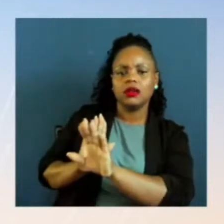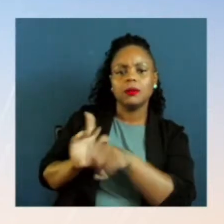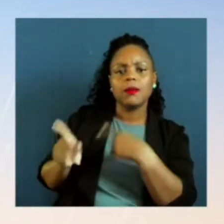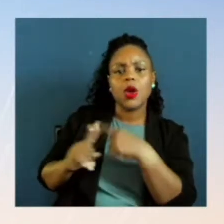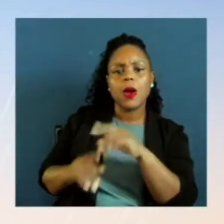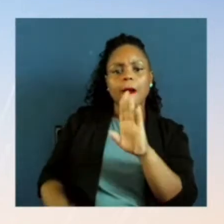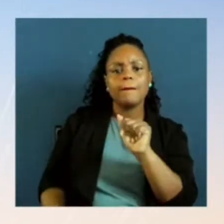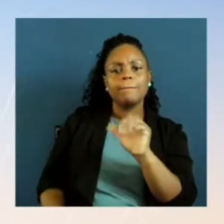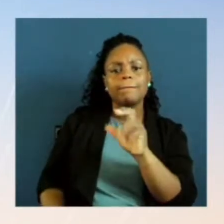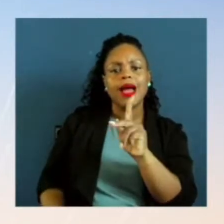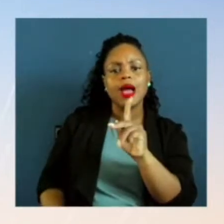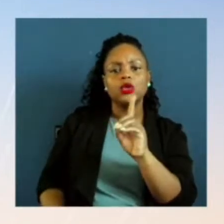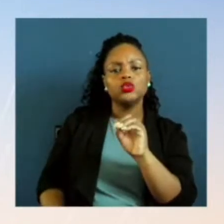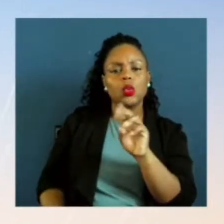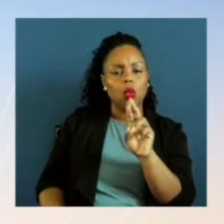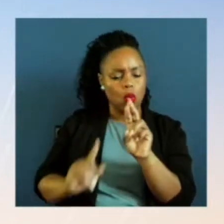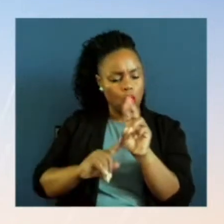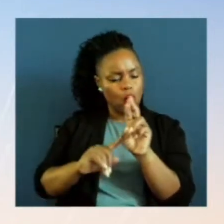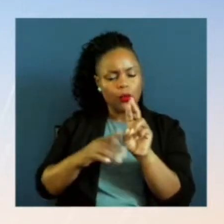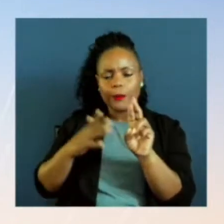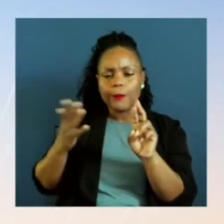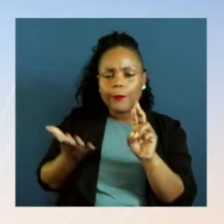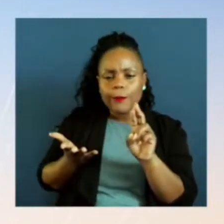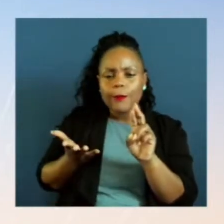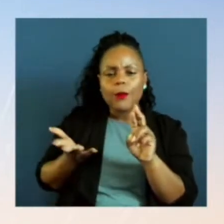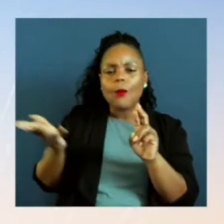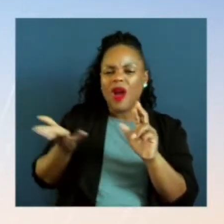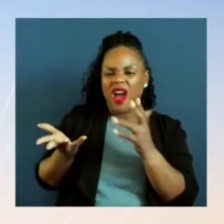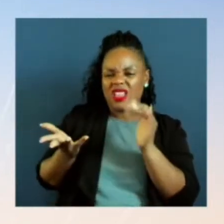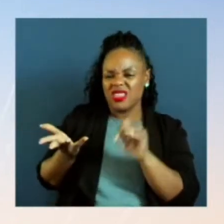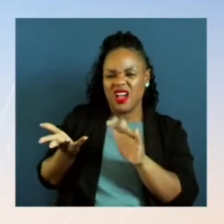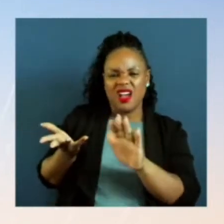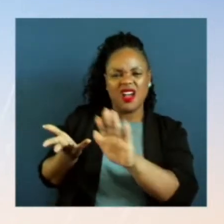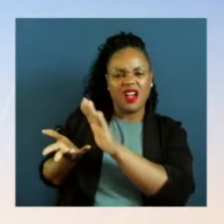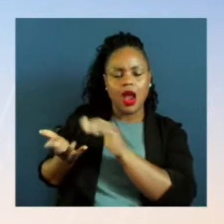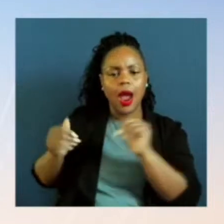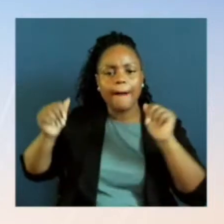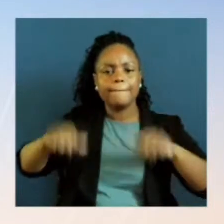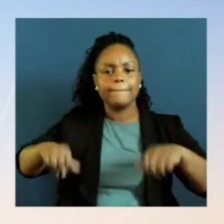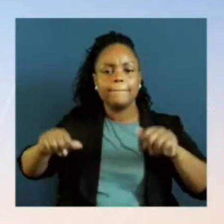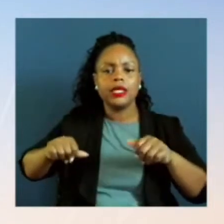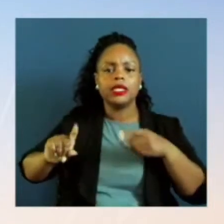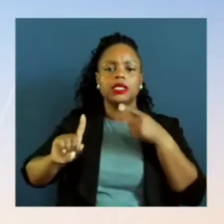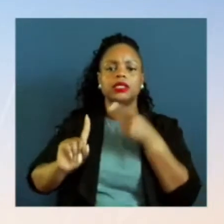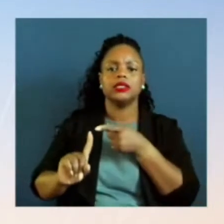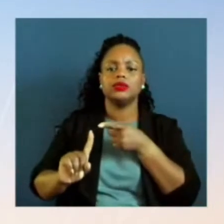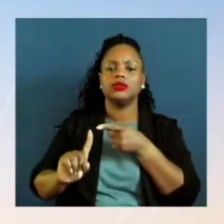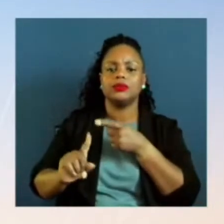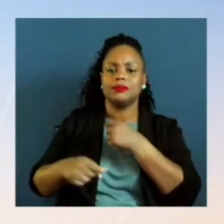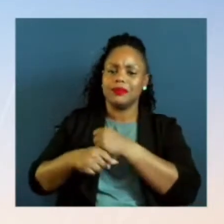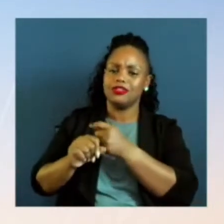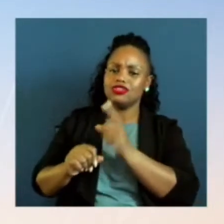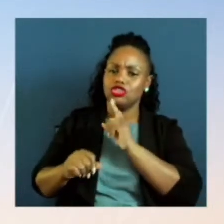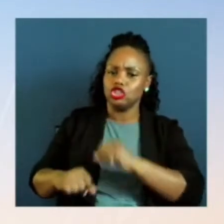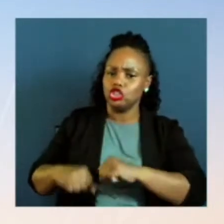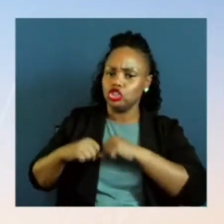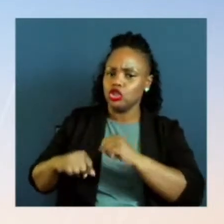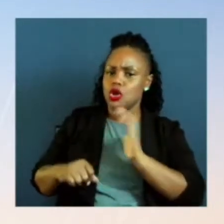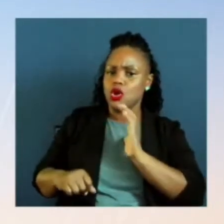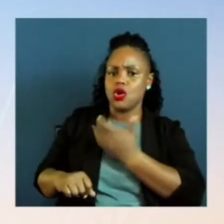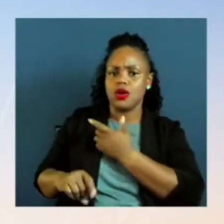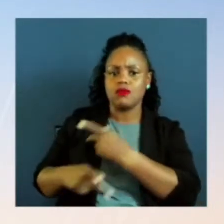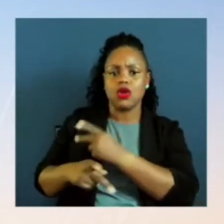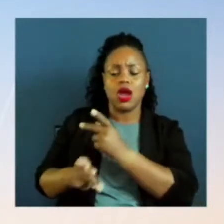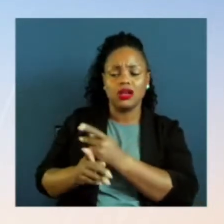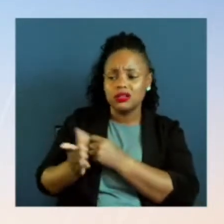any, about NSA's ability to insert backdoors into U.S. tech companies' products? As you know, that's been as you noted, that's been